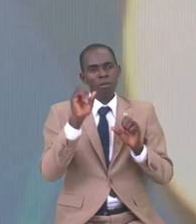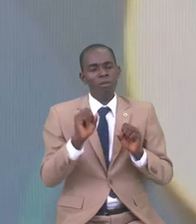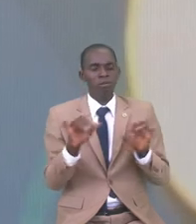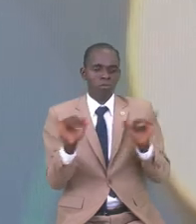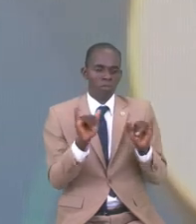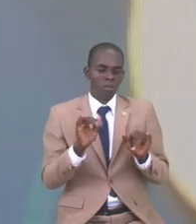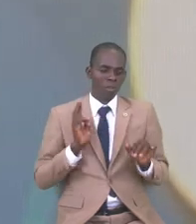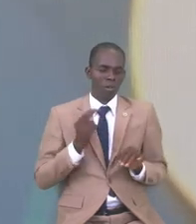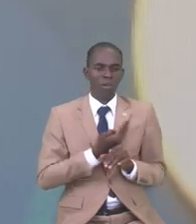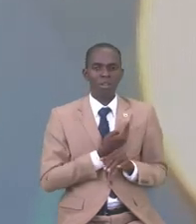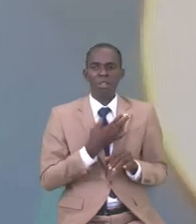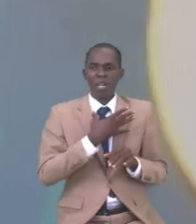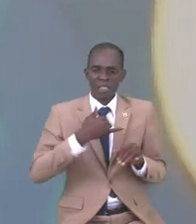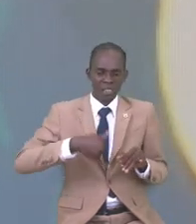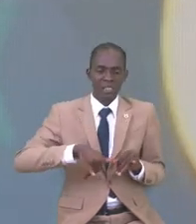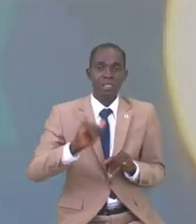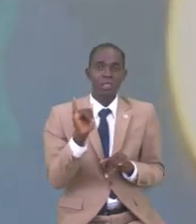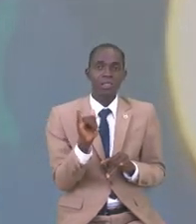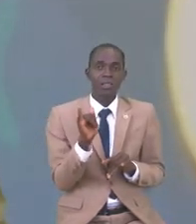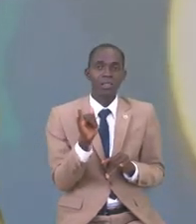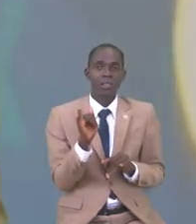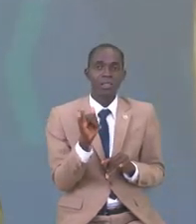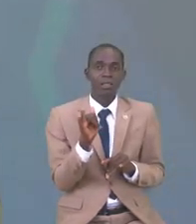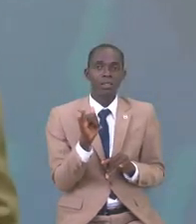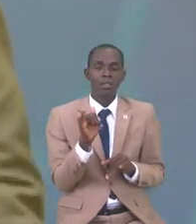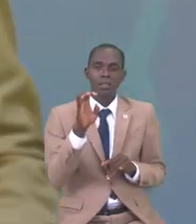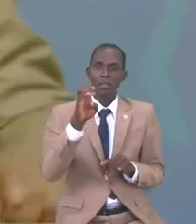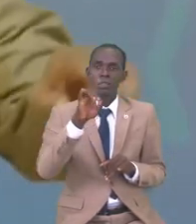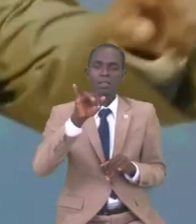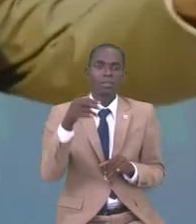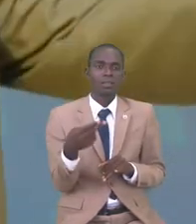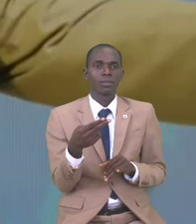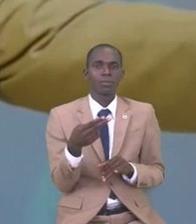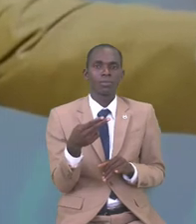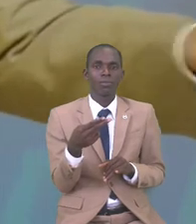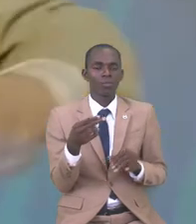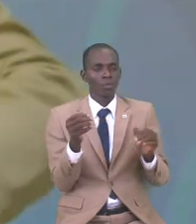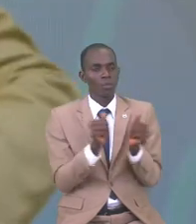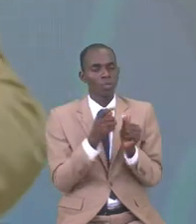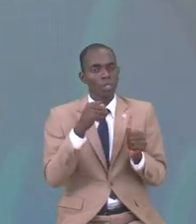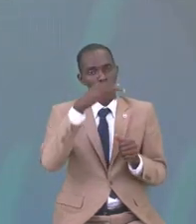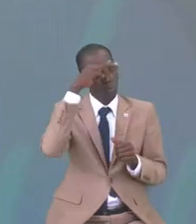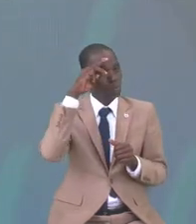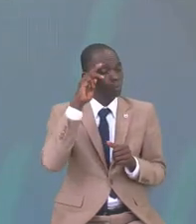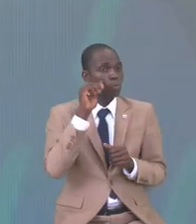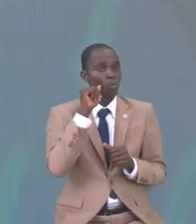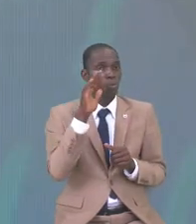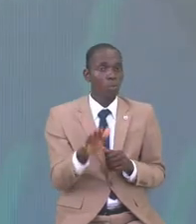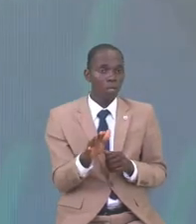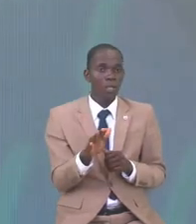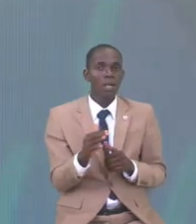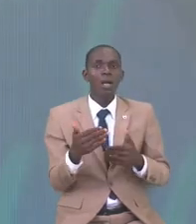we are. And yet, Elijah was the widow, had